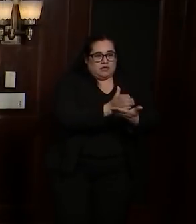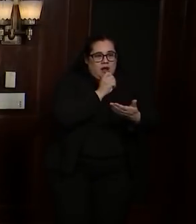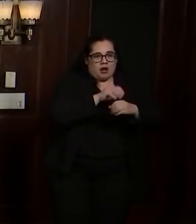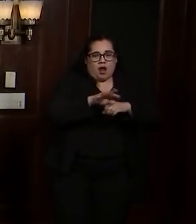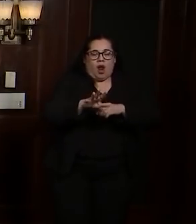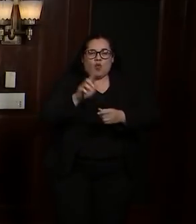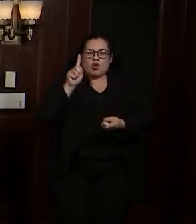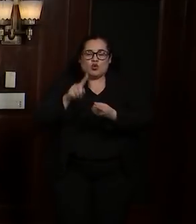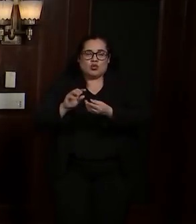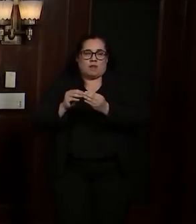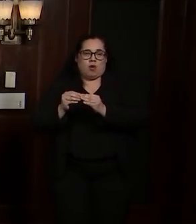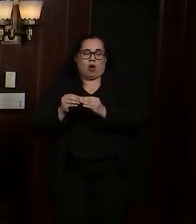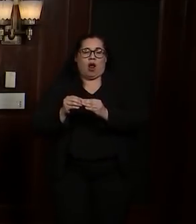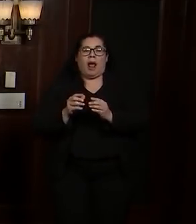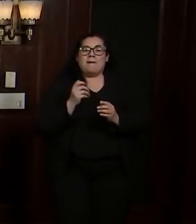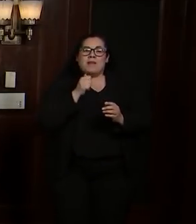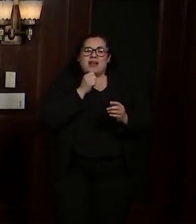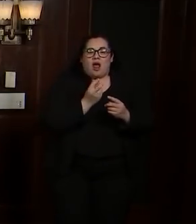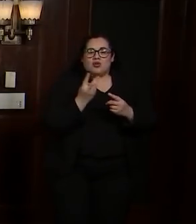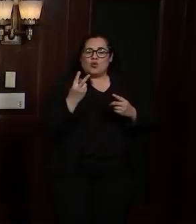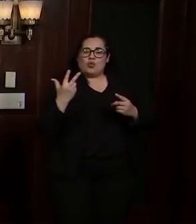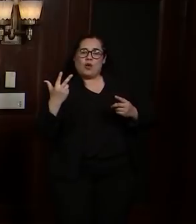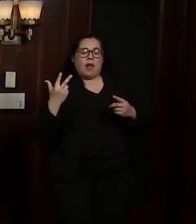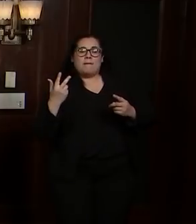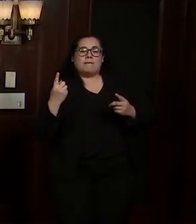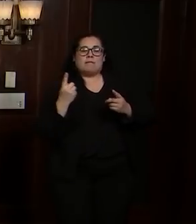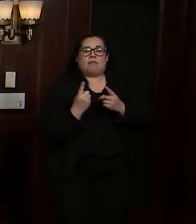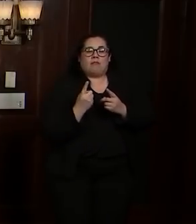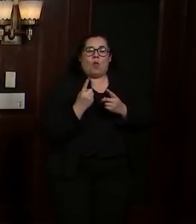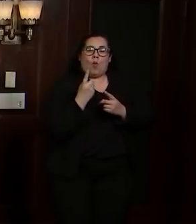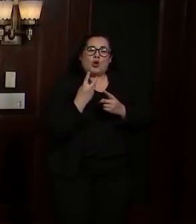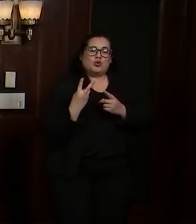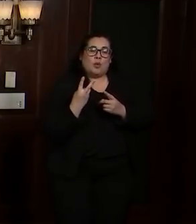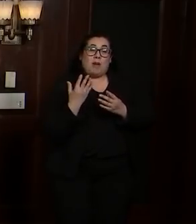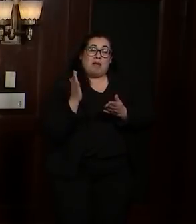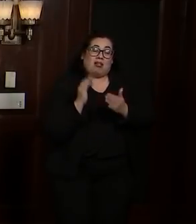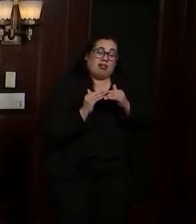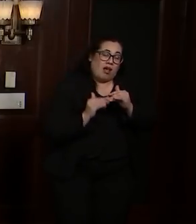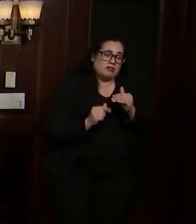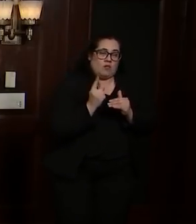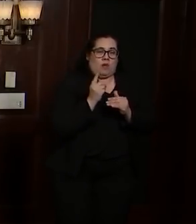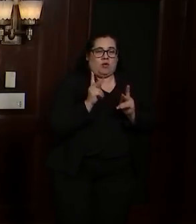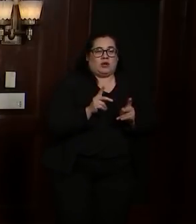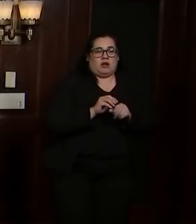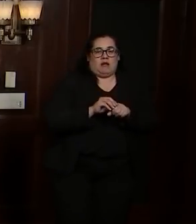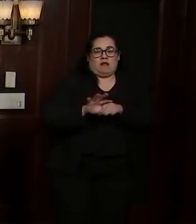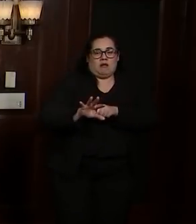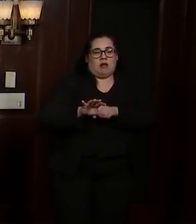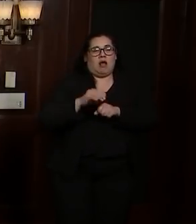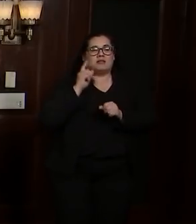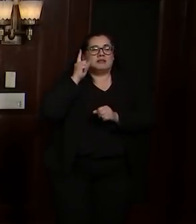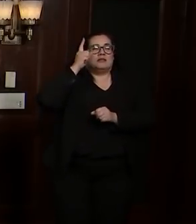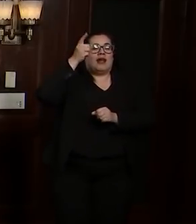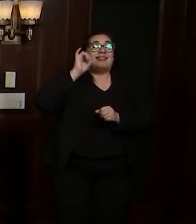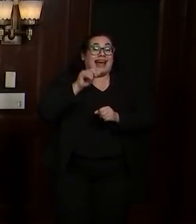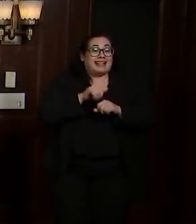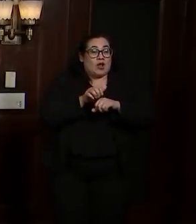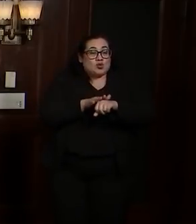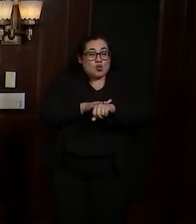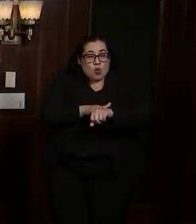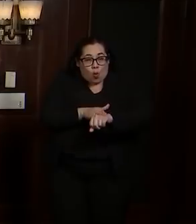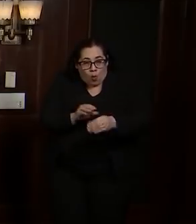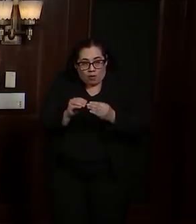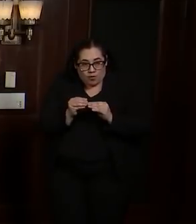much less, more like 1 to 2 people, and ideally less than 1 at some point. That's how you actually will slow the